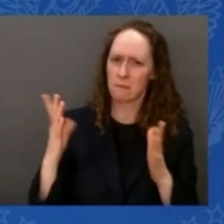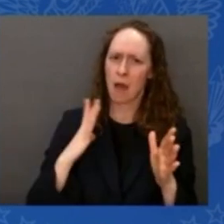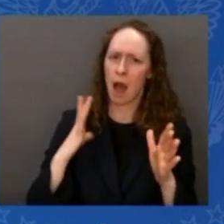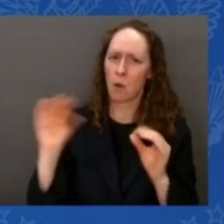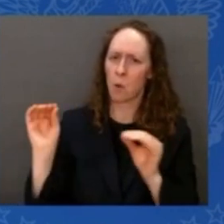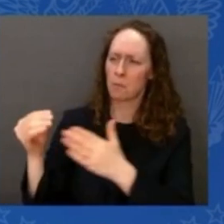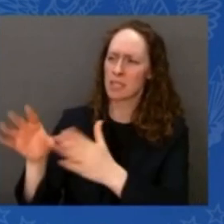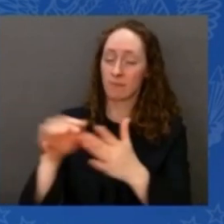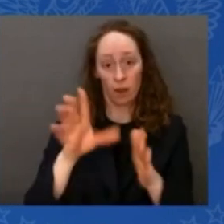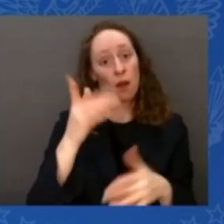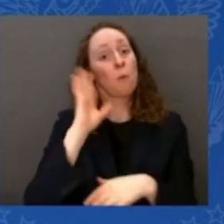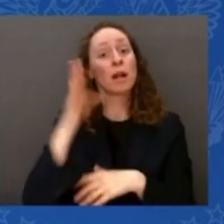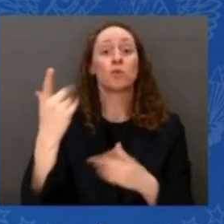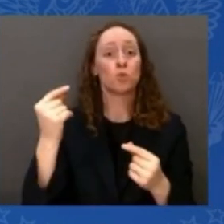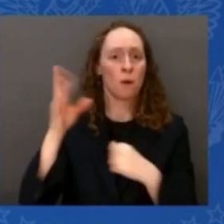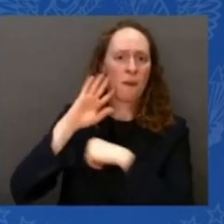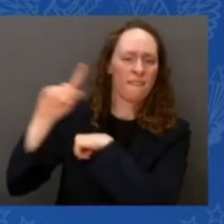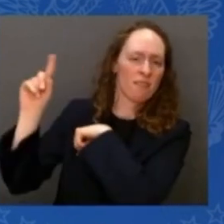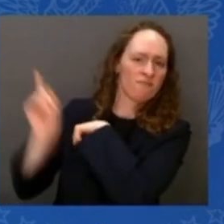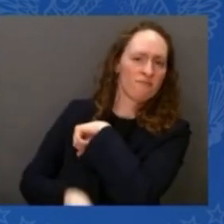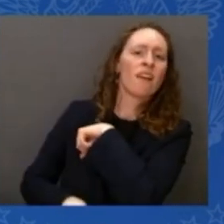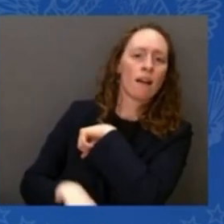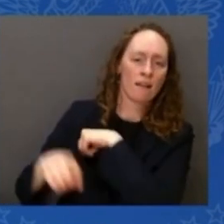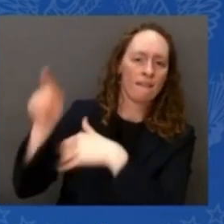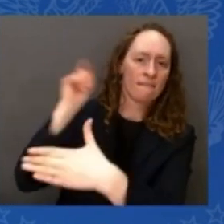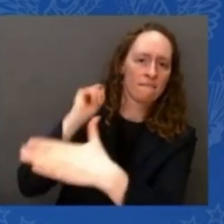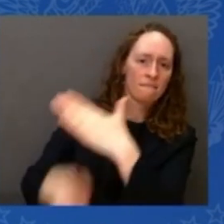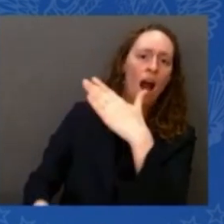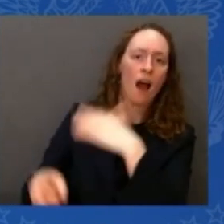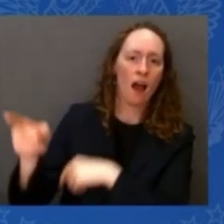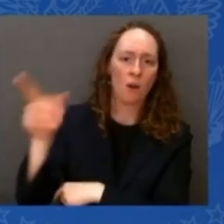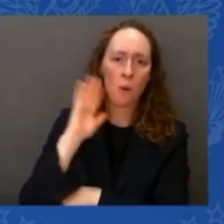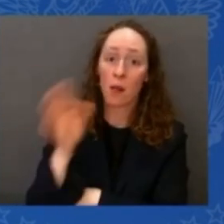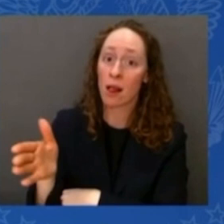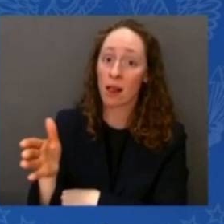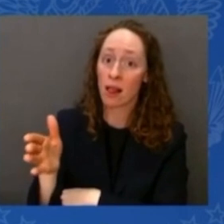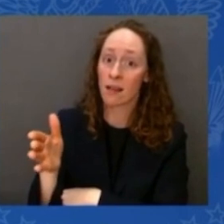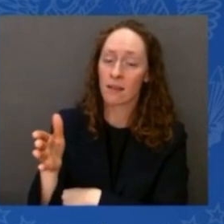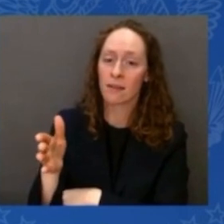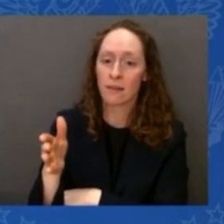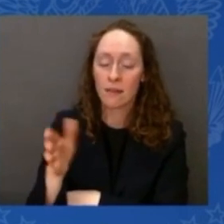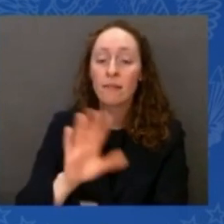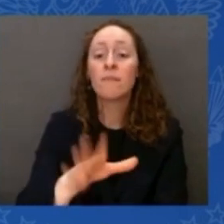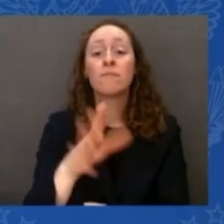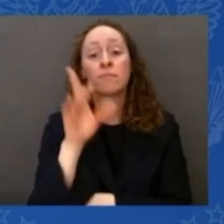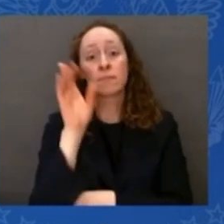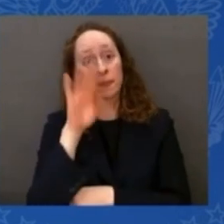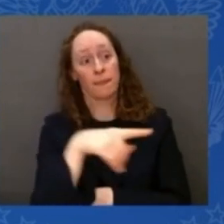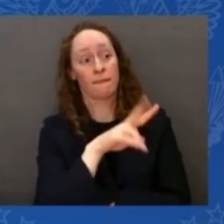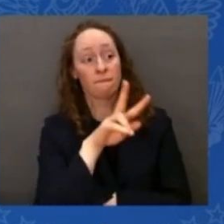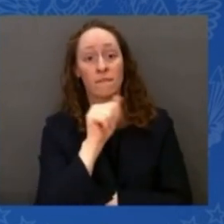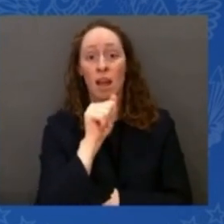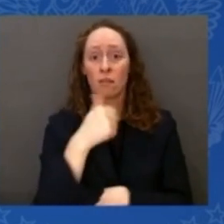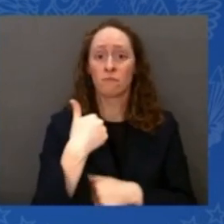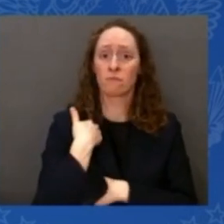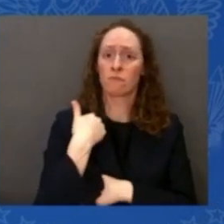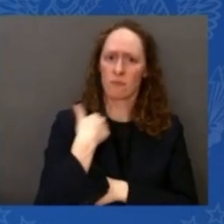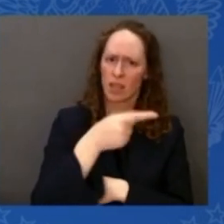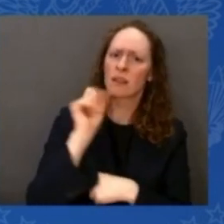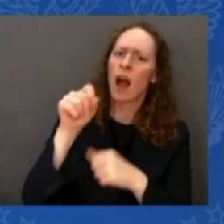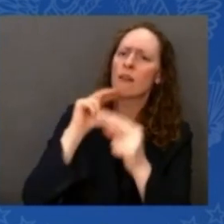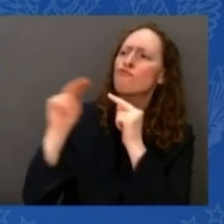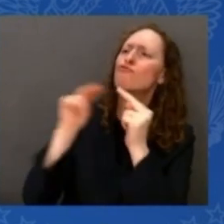lower drug prices, just like the VA has done for years for veterans. Bringing down prescription drug costs doesn't just save money for seniors and